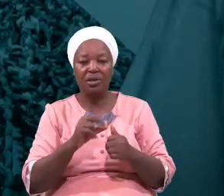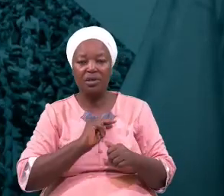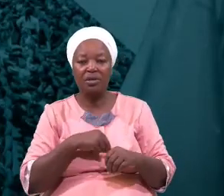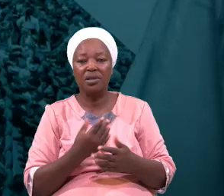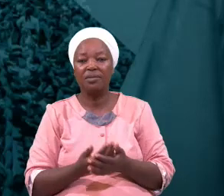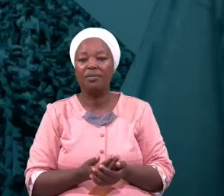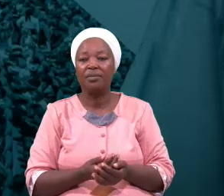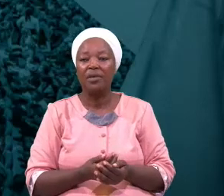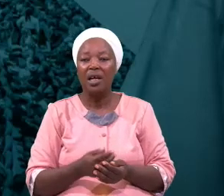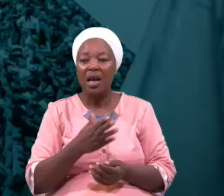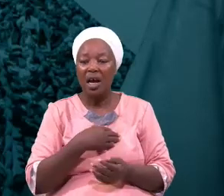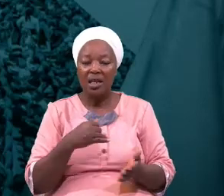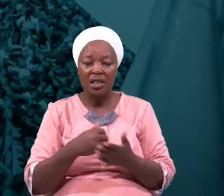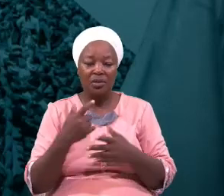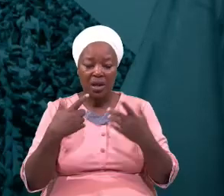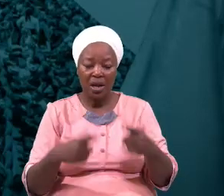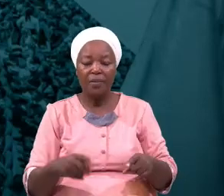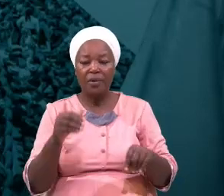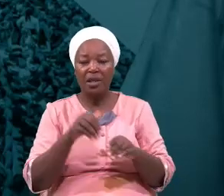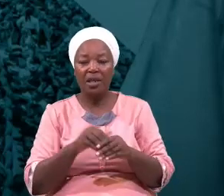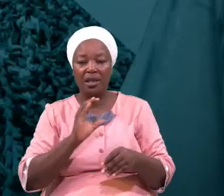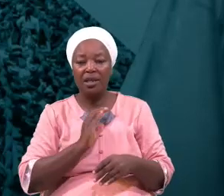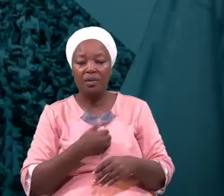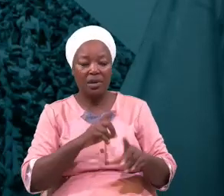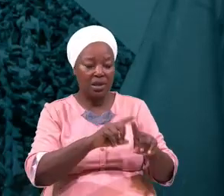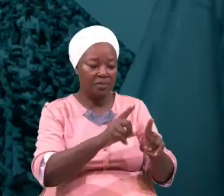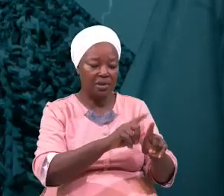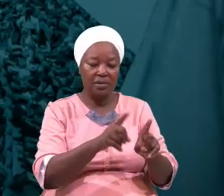And it will take place in our various